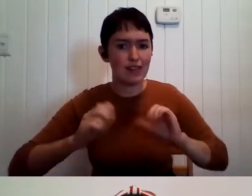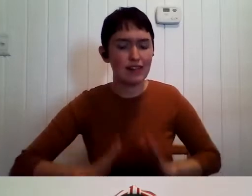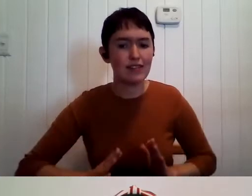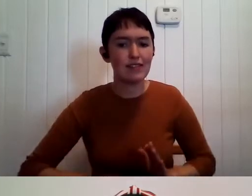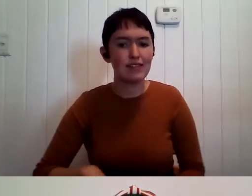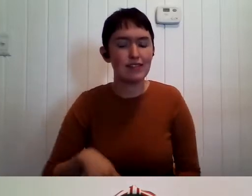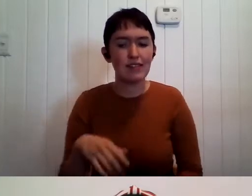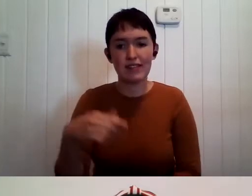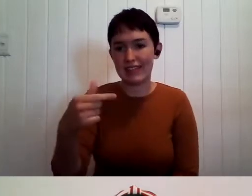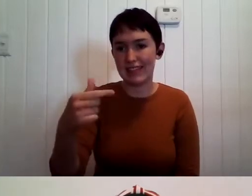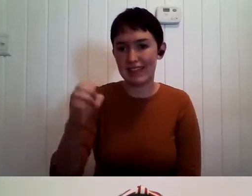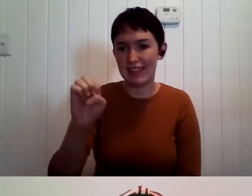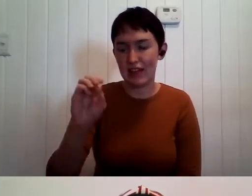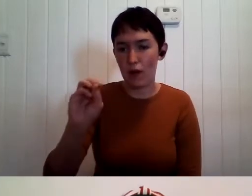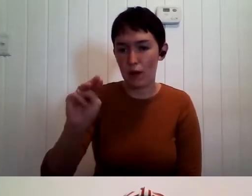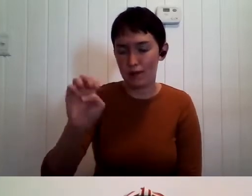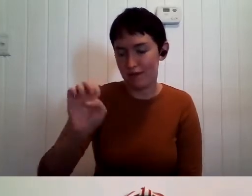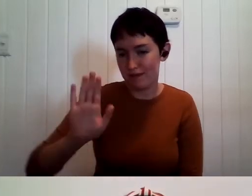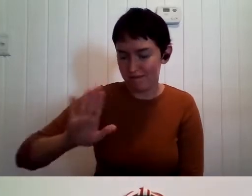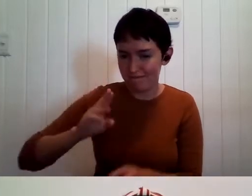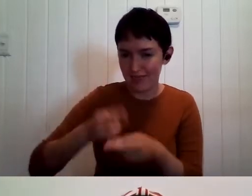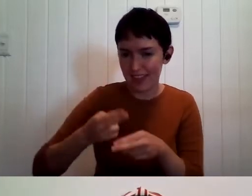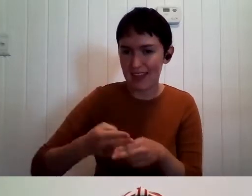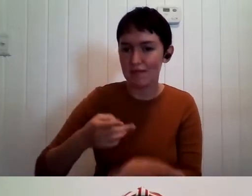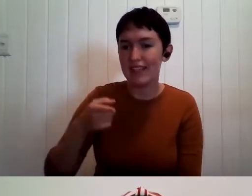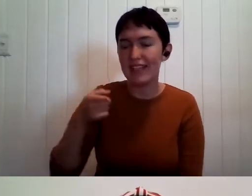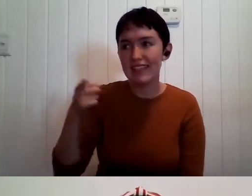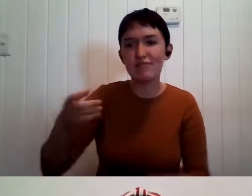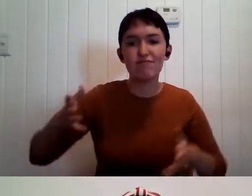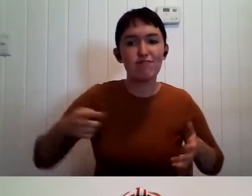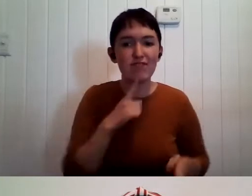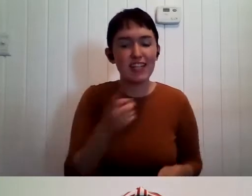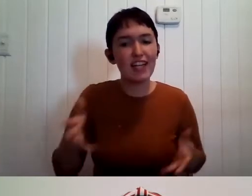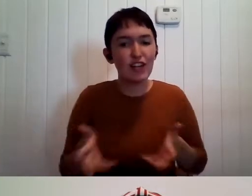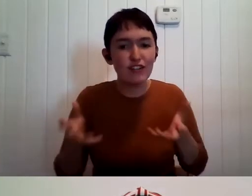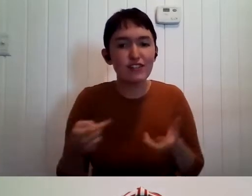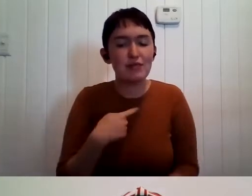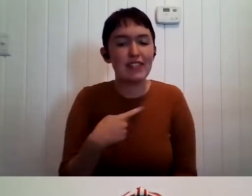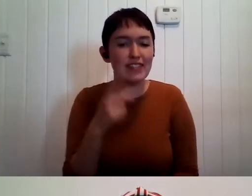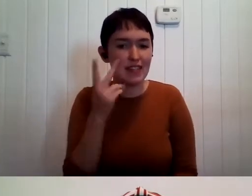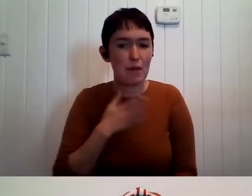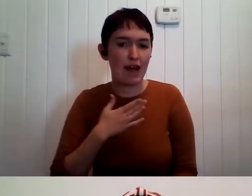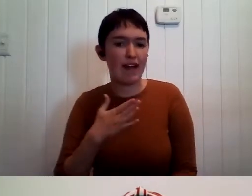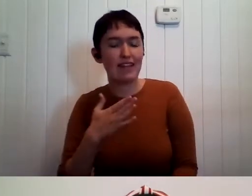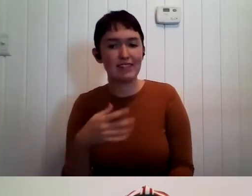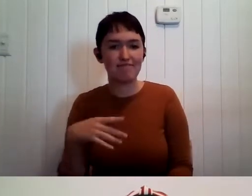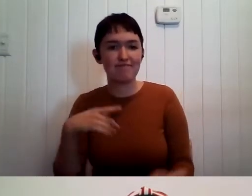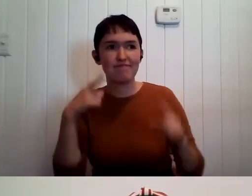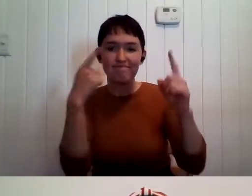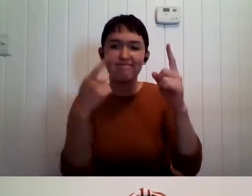Guillaume that he really pushed me to see my potential. That's awesome. It's good to